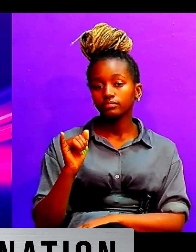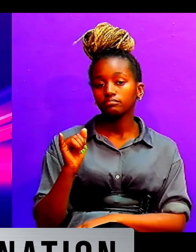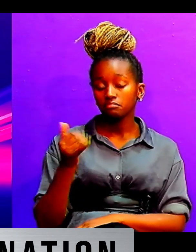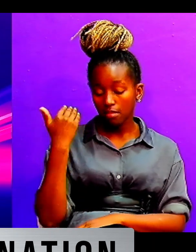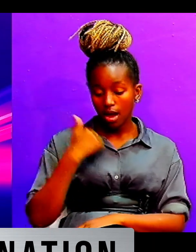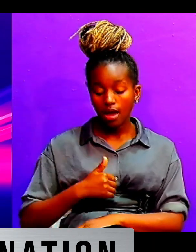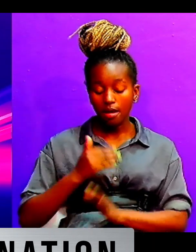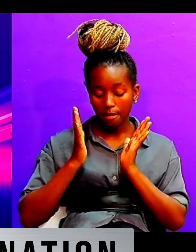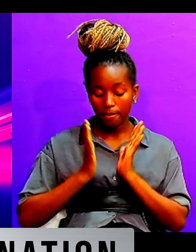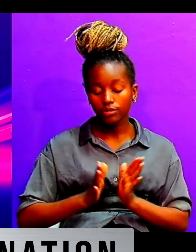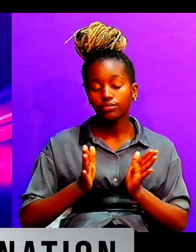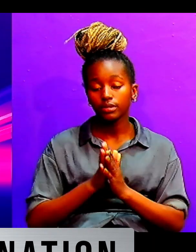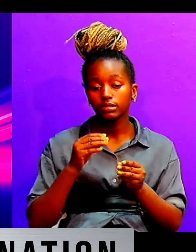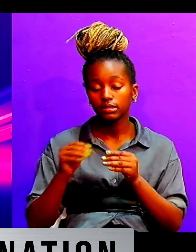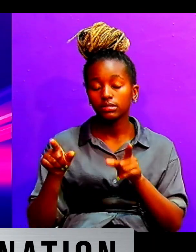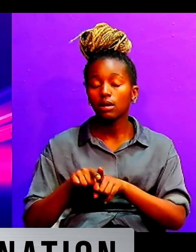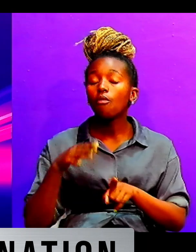William Ruto, for that.